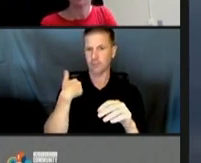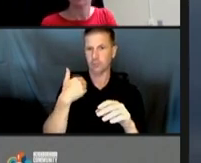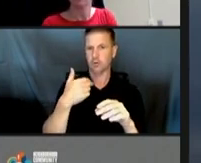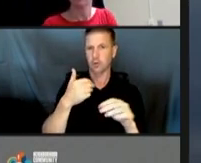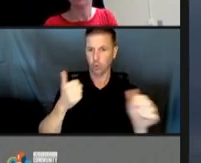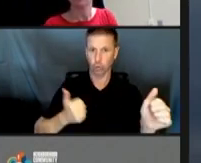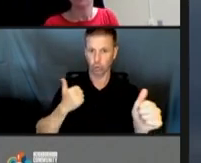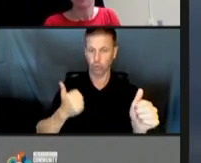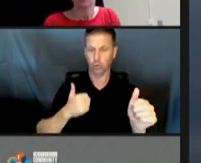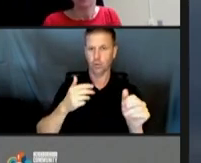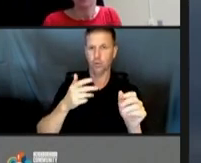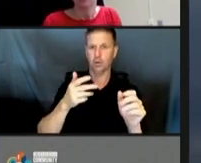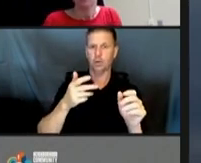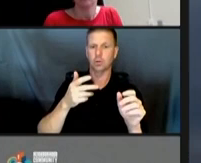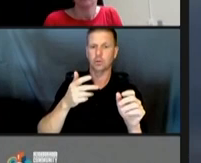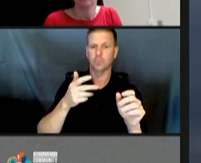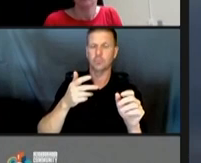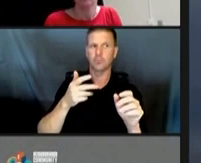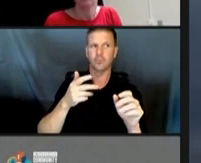in this program, but I know that we're still